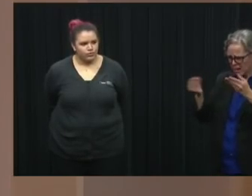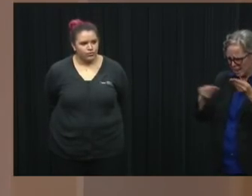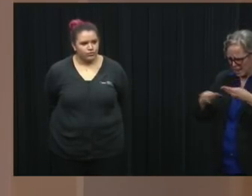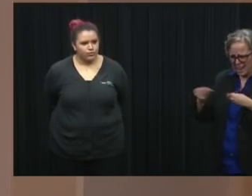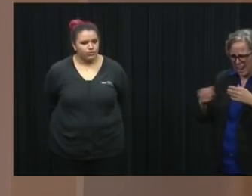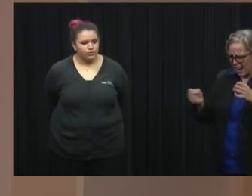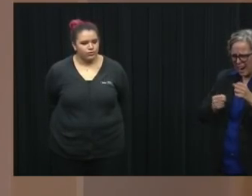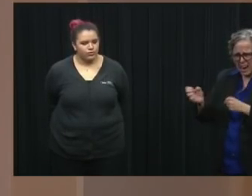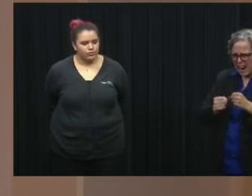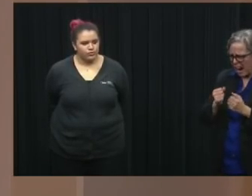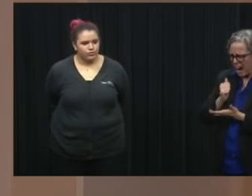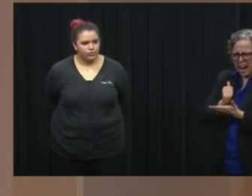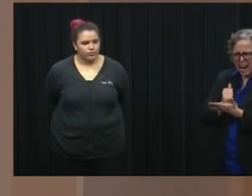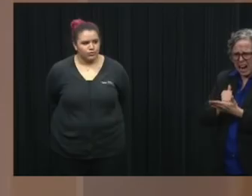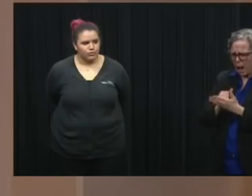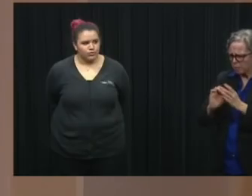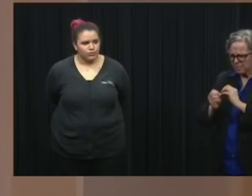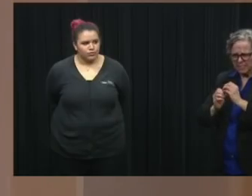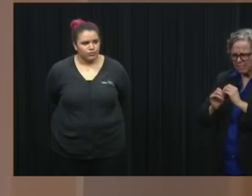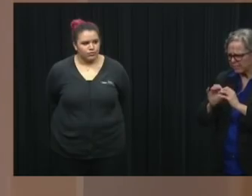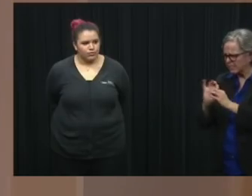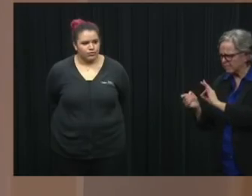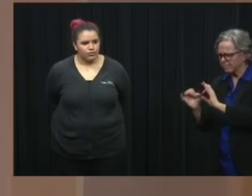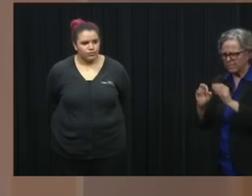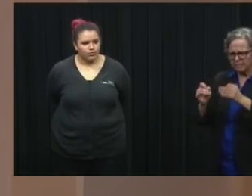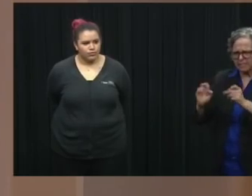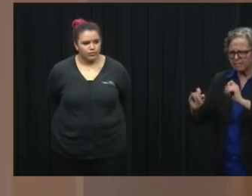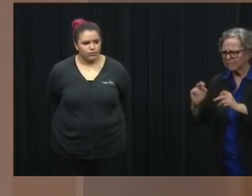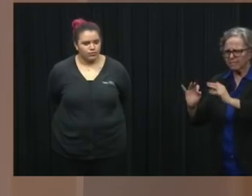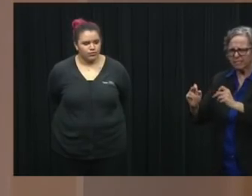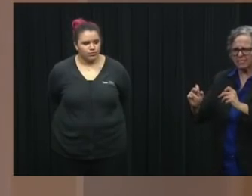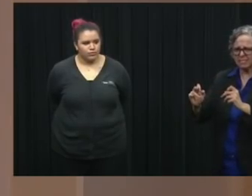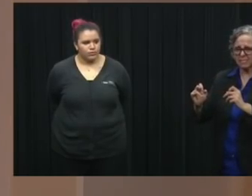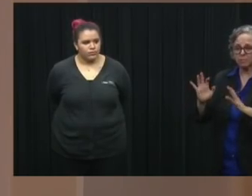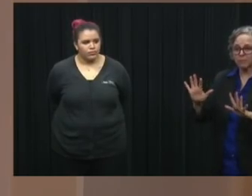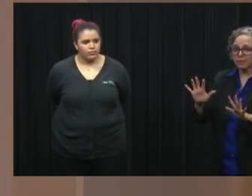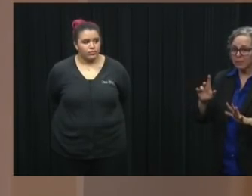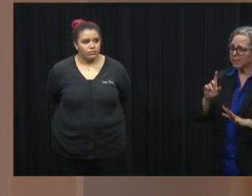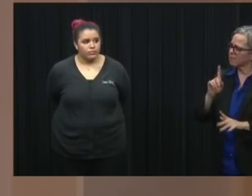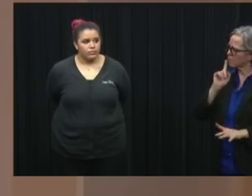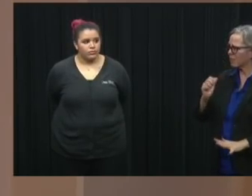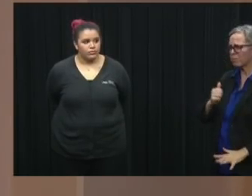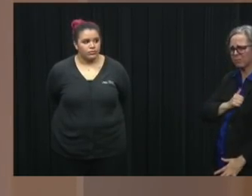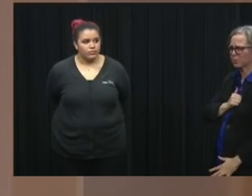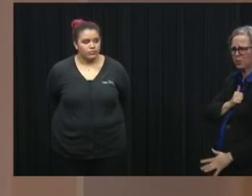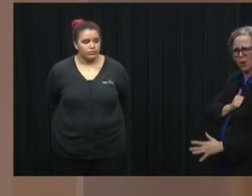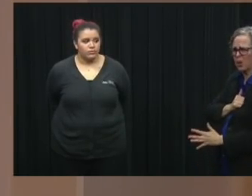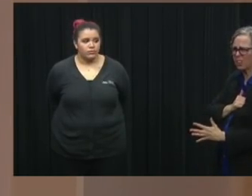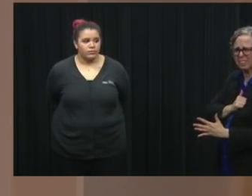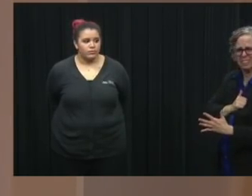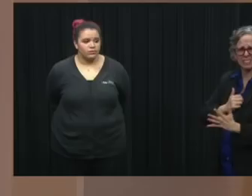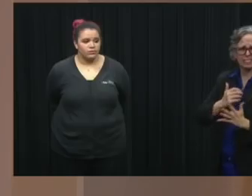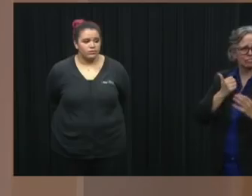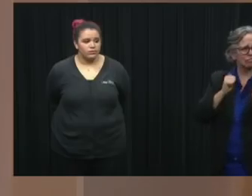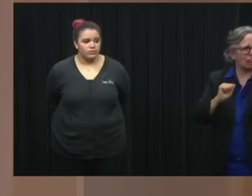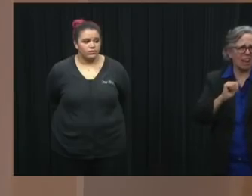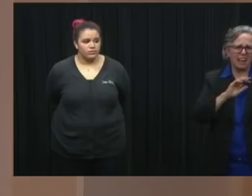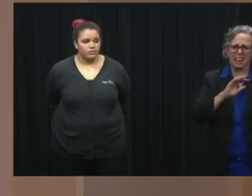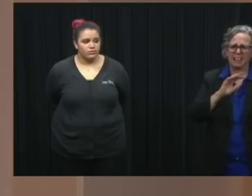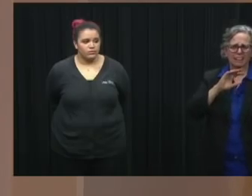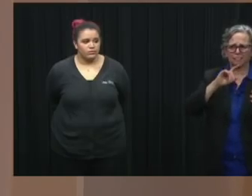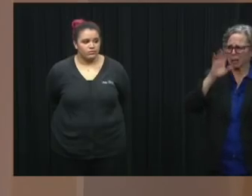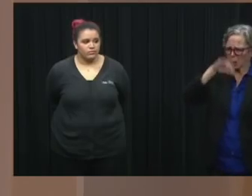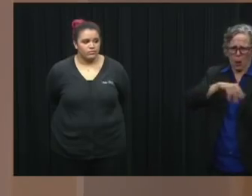available. We are truly sorry if somebody is having trouble due to the technology or due to